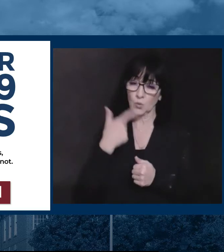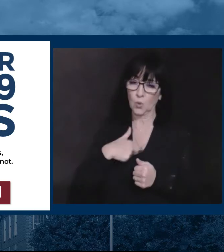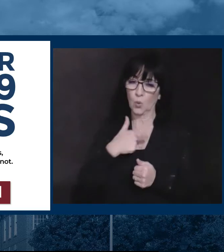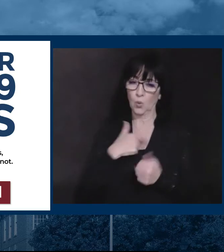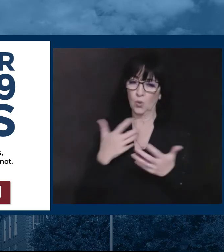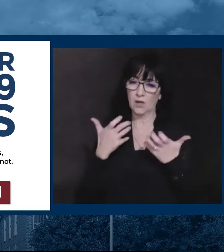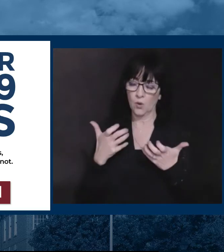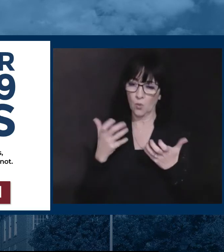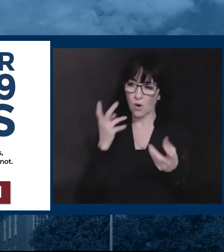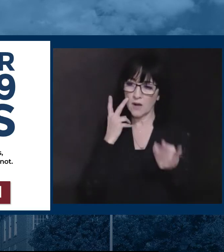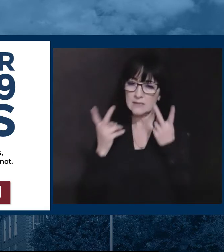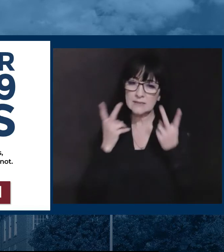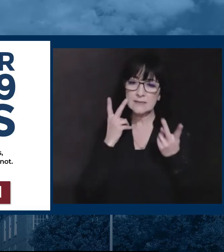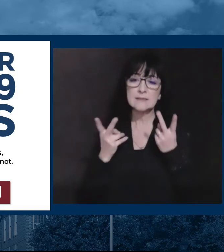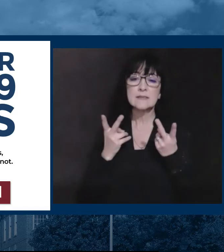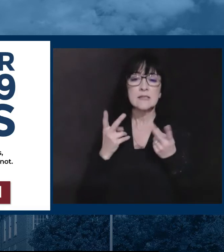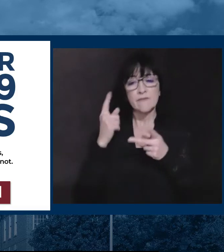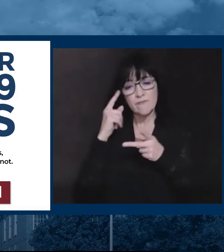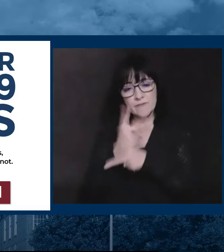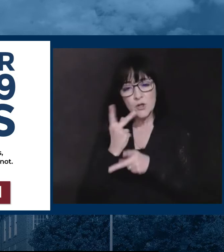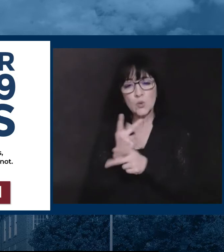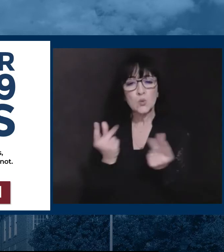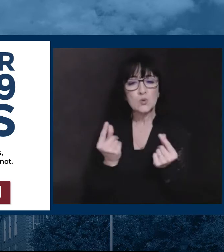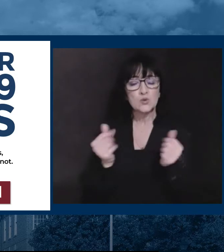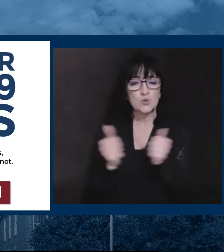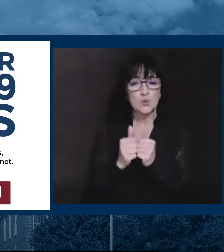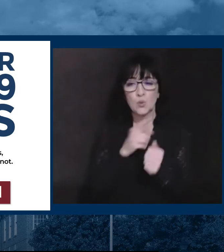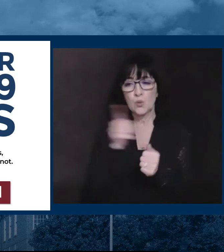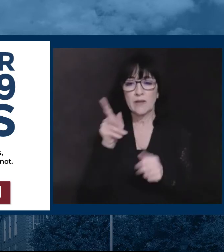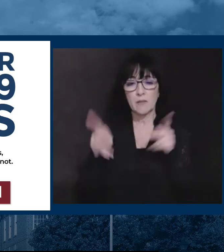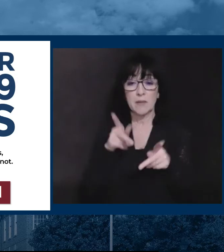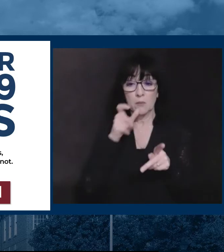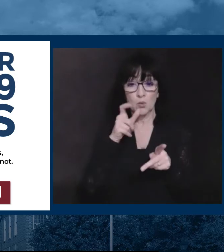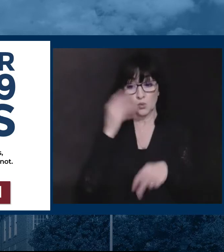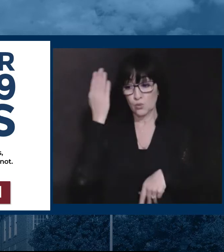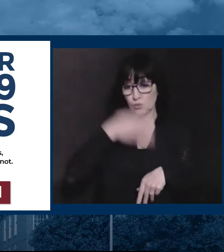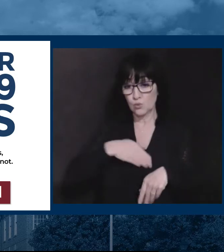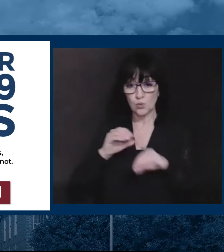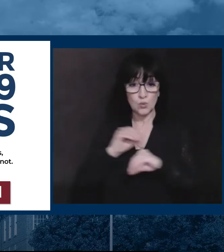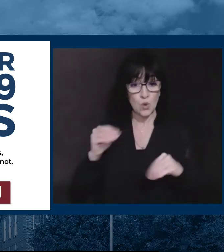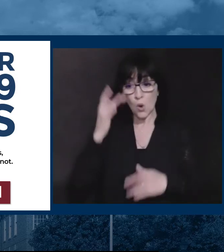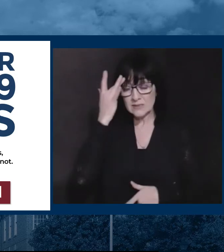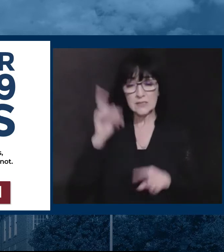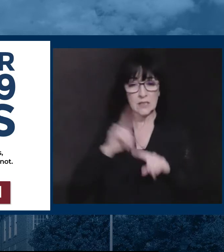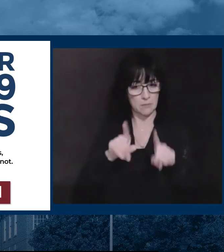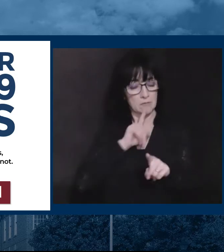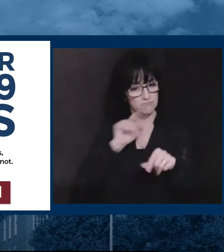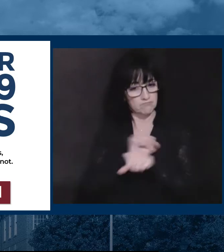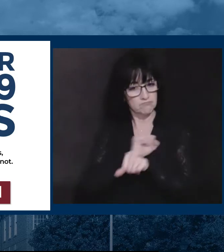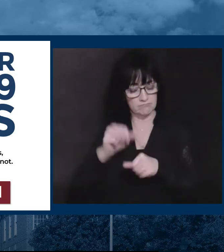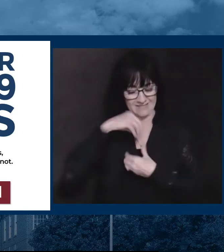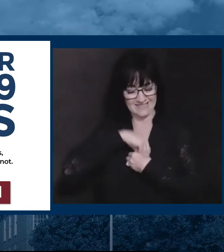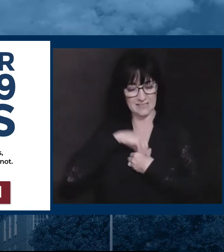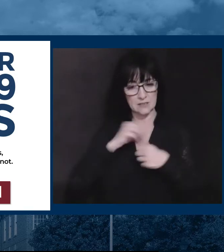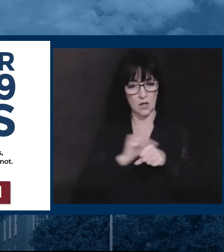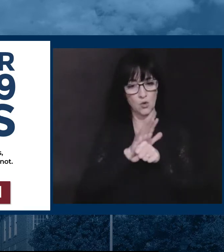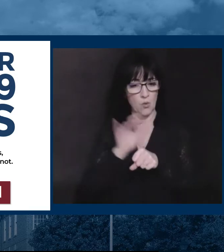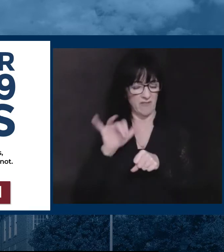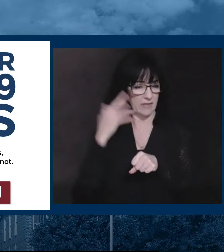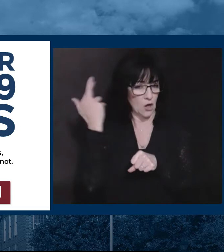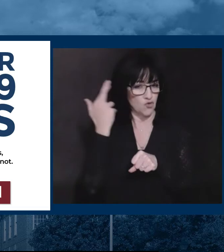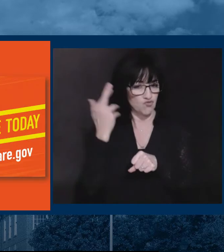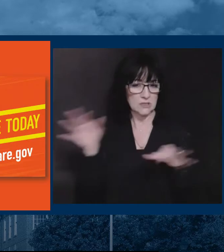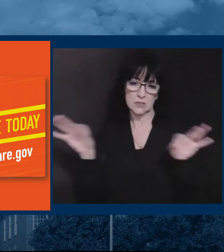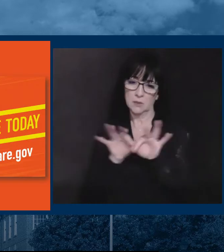lot of. If you haven't gotten your flu shot, get a flu shot as well. All the evidence that we